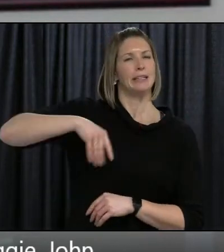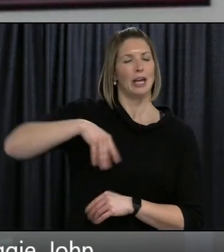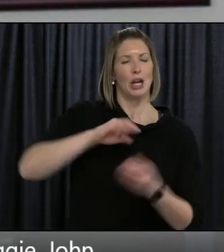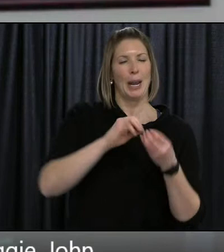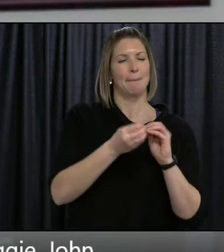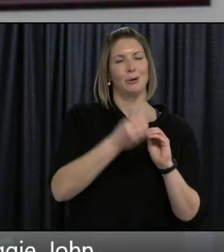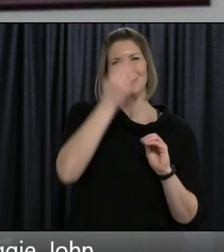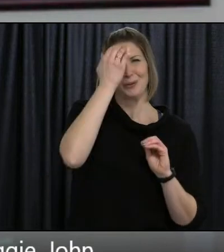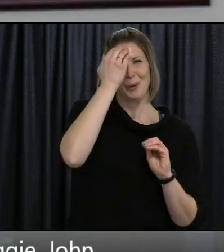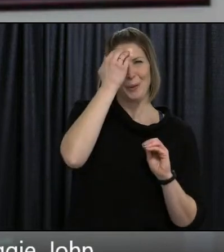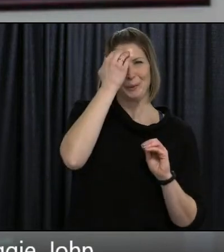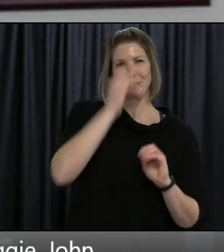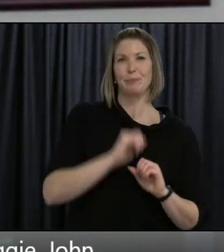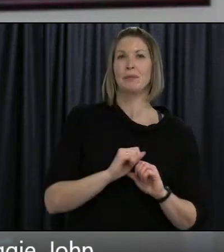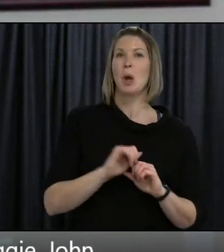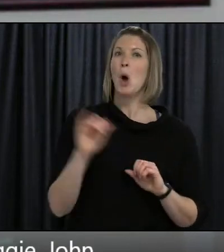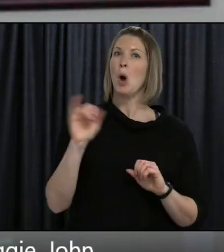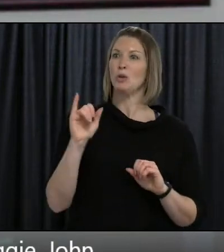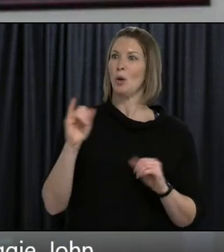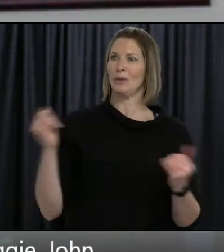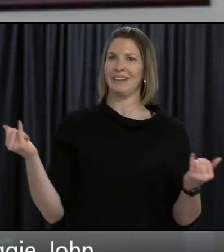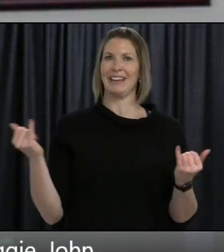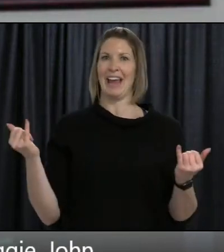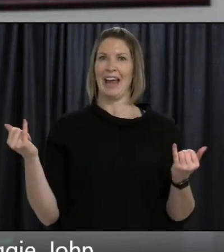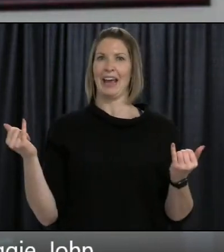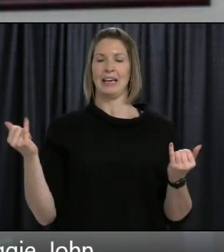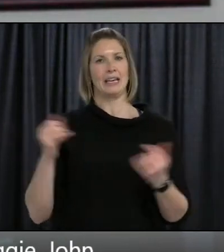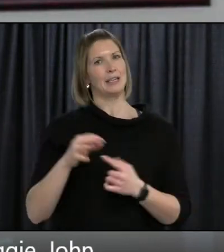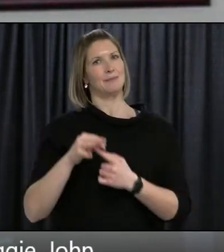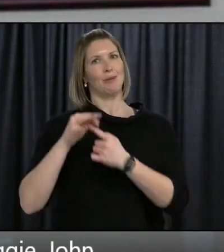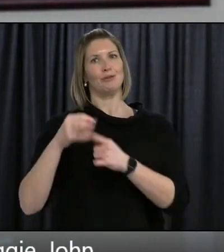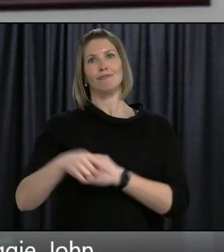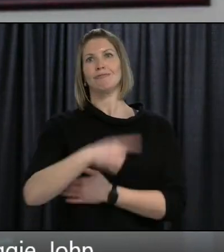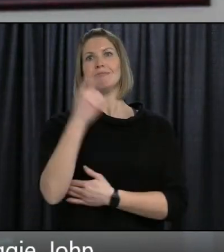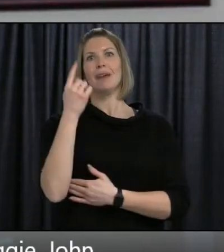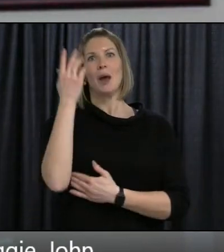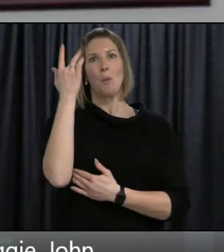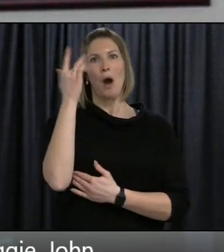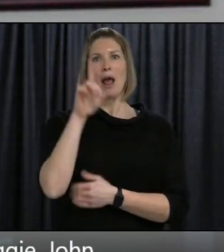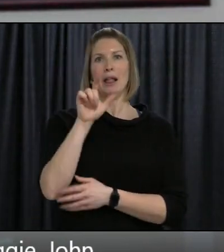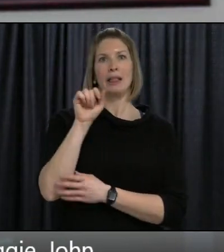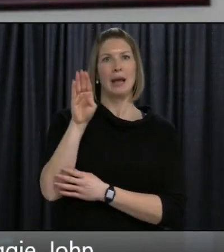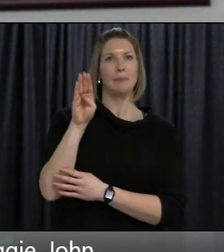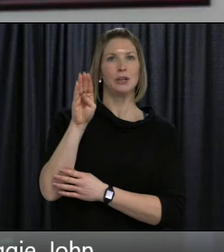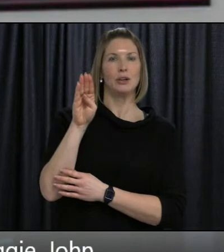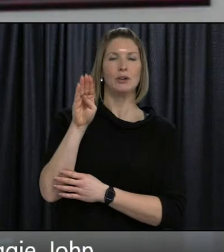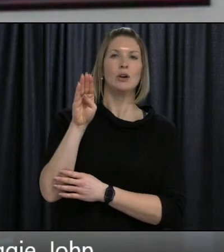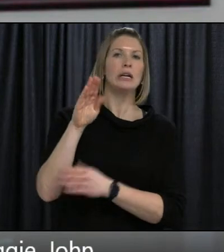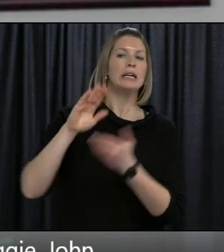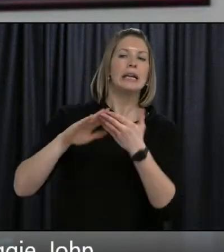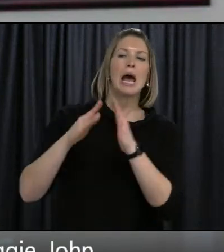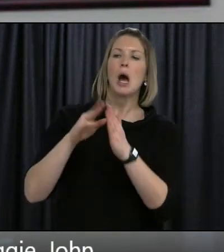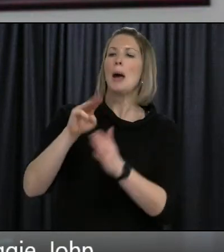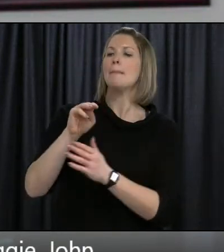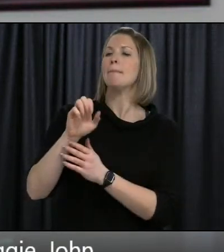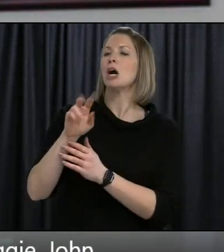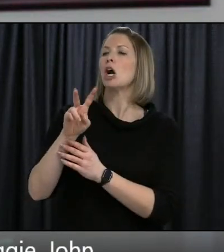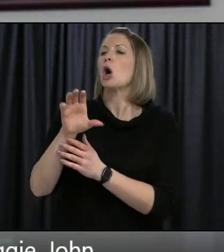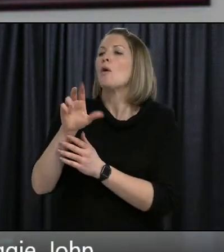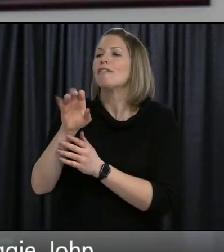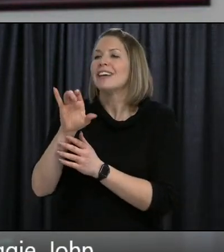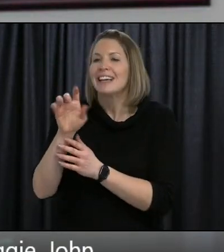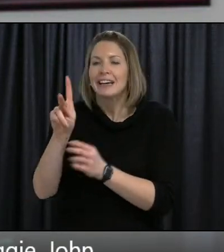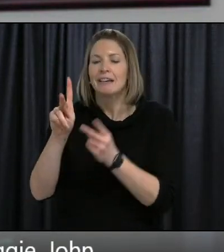Premier referenced today is a landmark in Labrador with residents in Makovic, Black